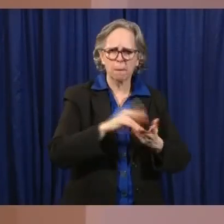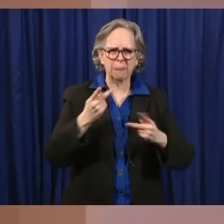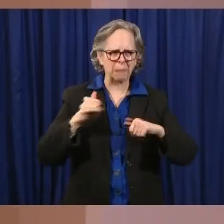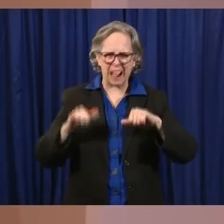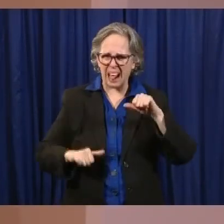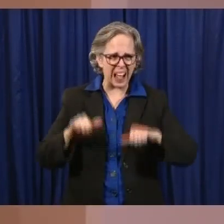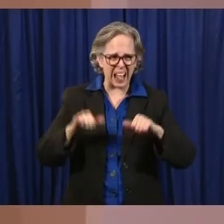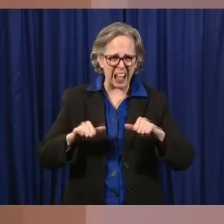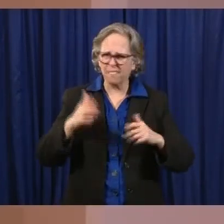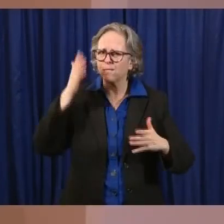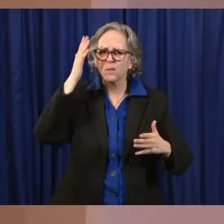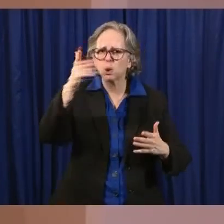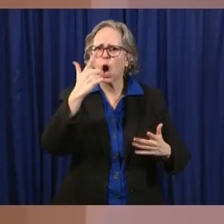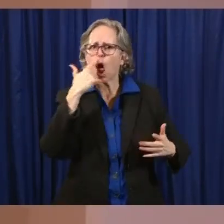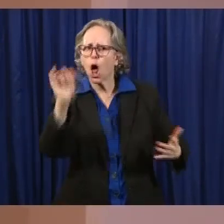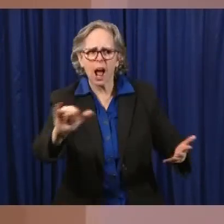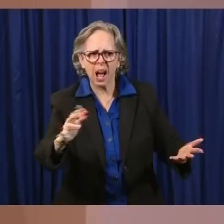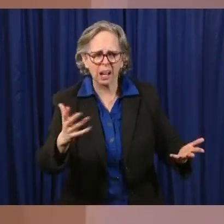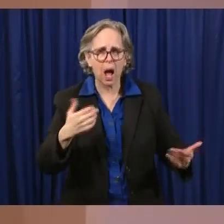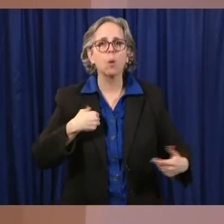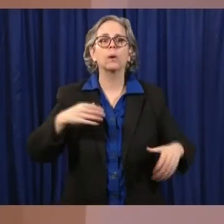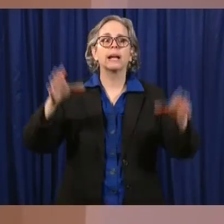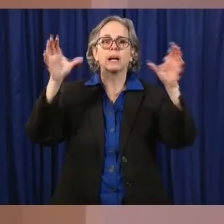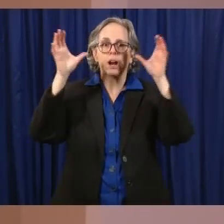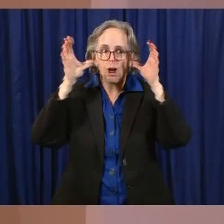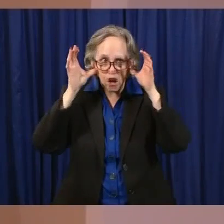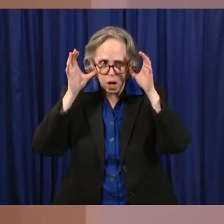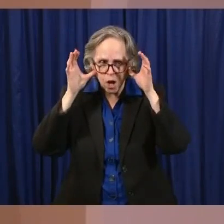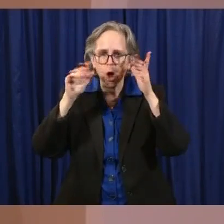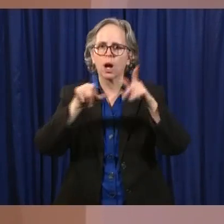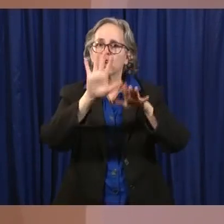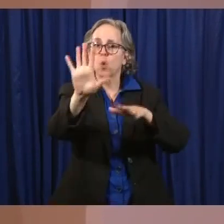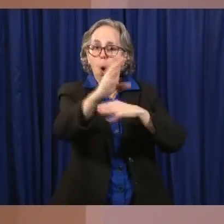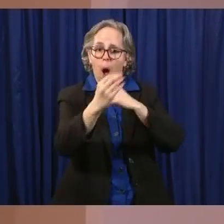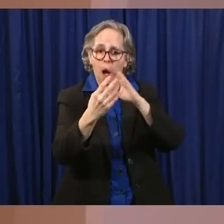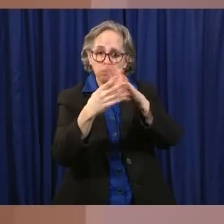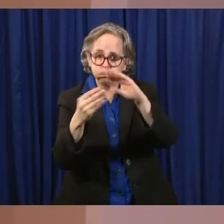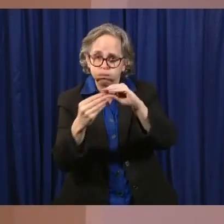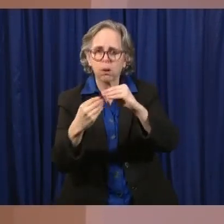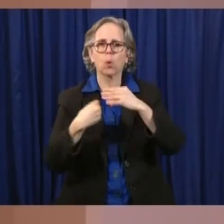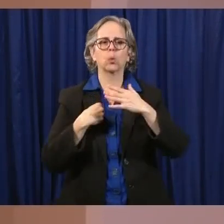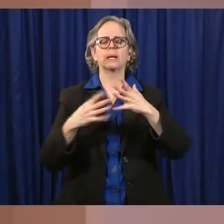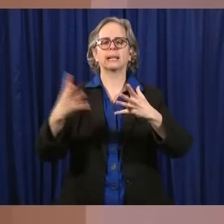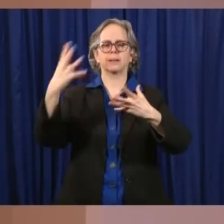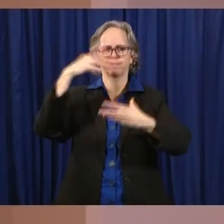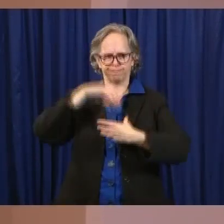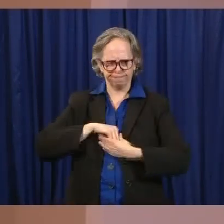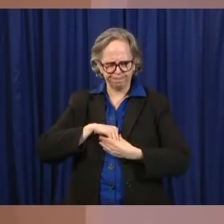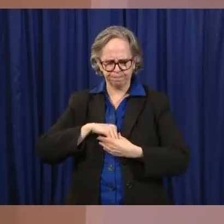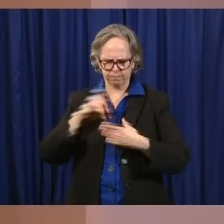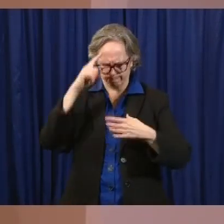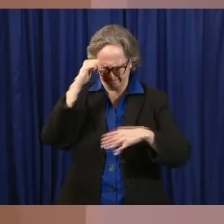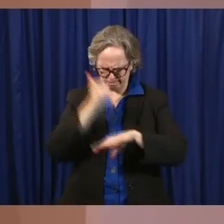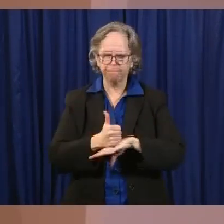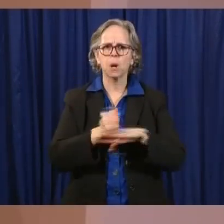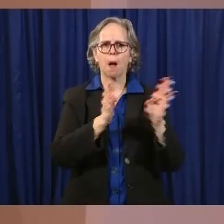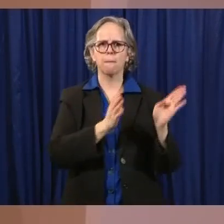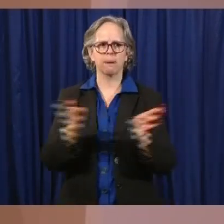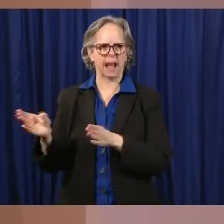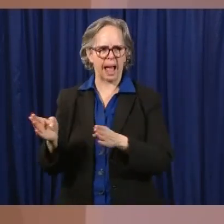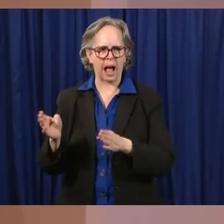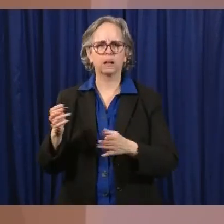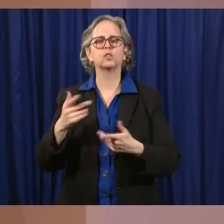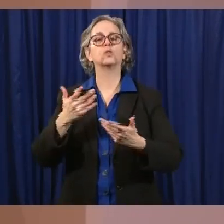We're listening, taking advice, and trying to put a plan together to help give you the answers that you